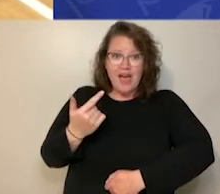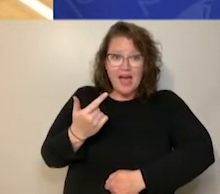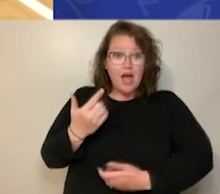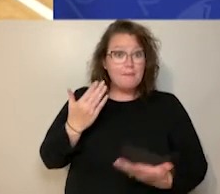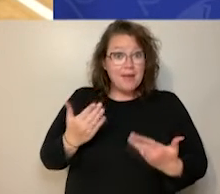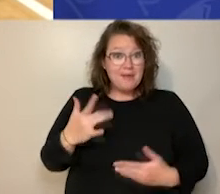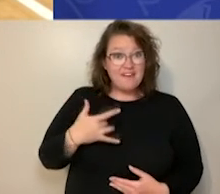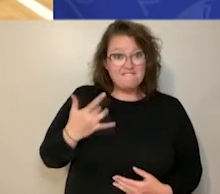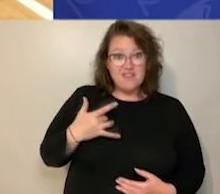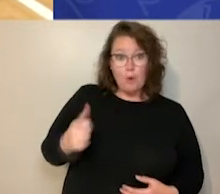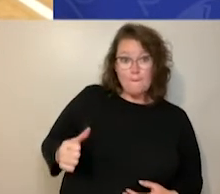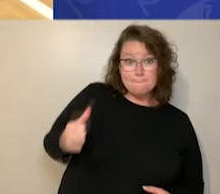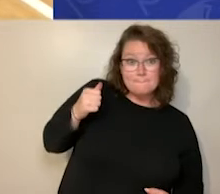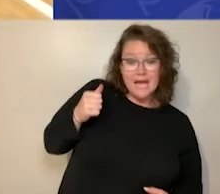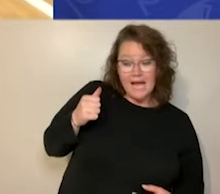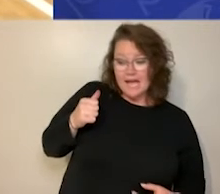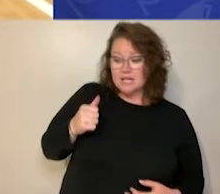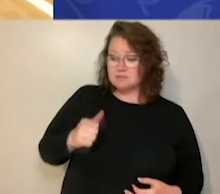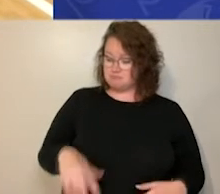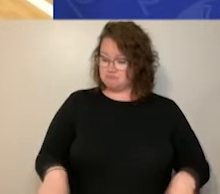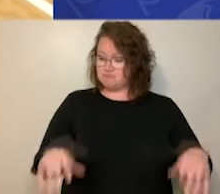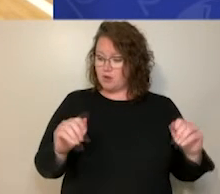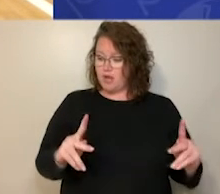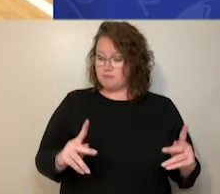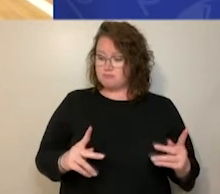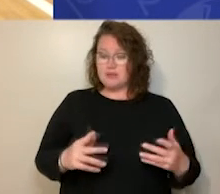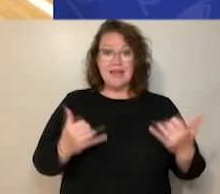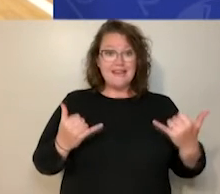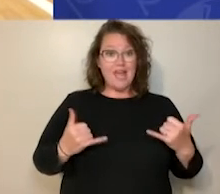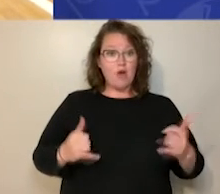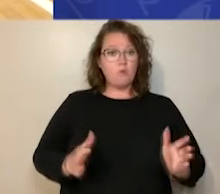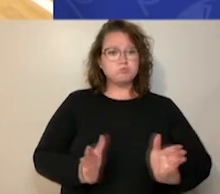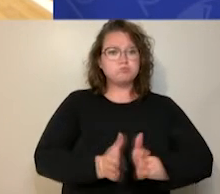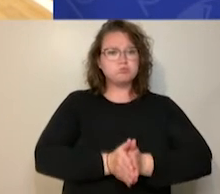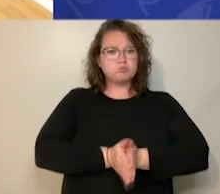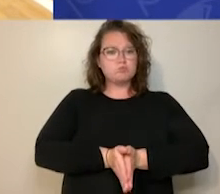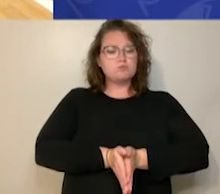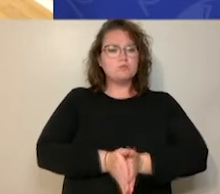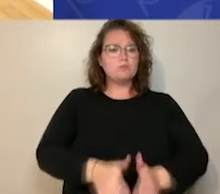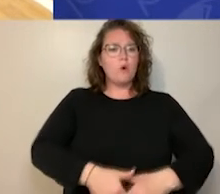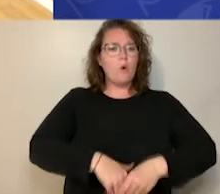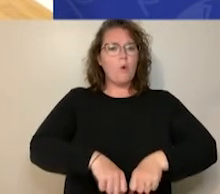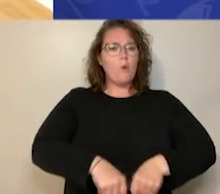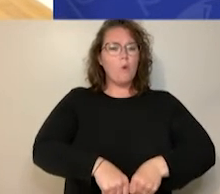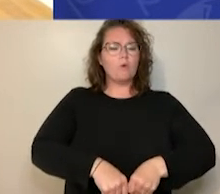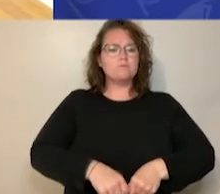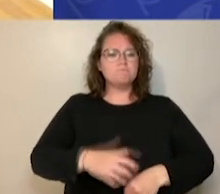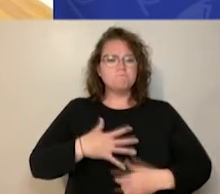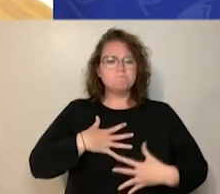butterfly pose. And we can stop right here and hold on to our toes and take a deep breath.